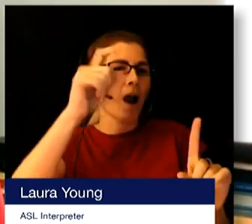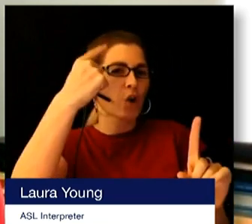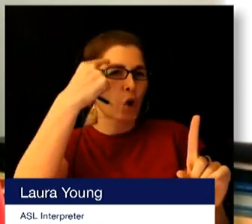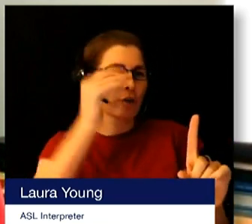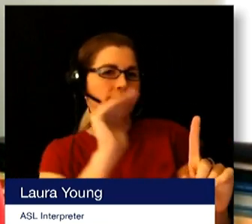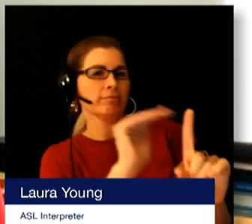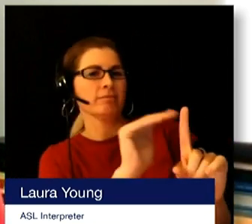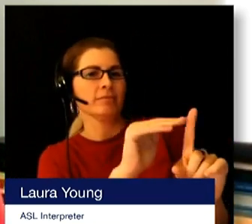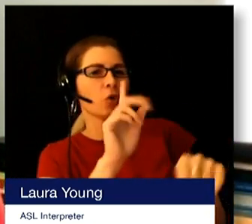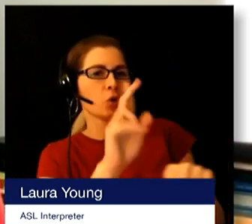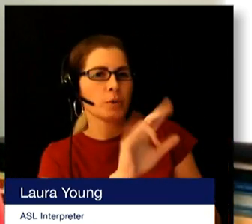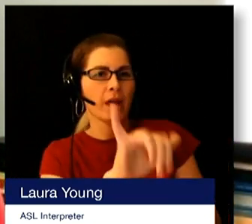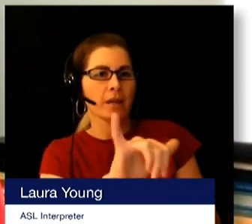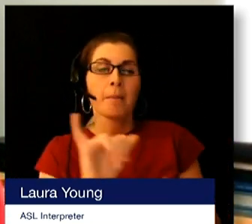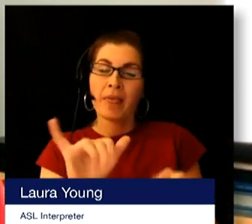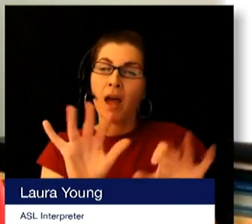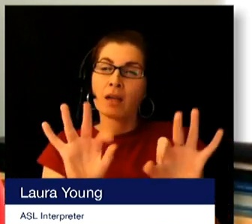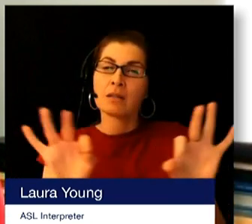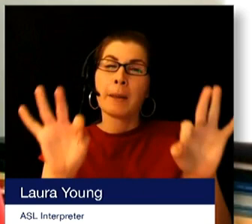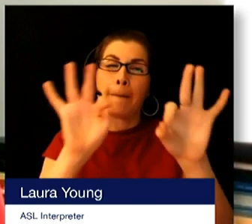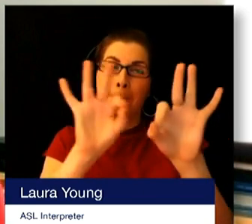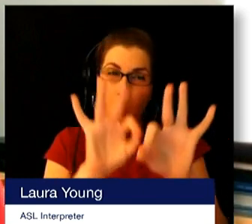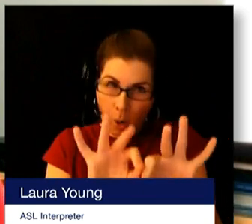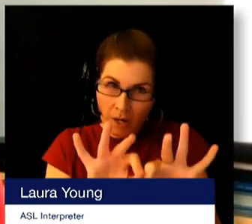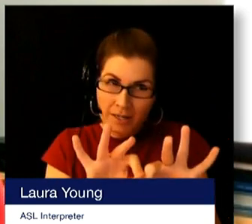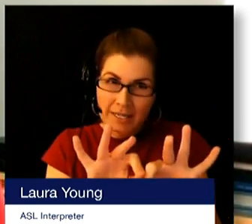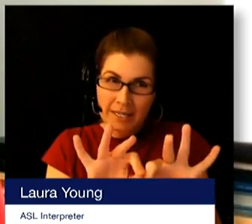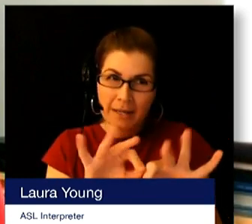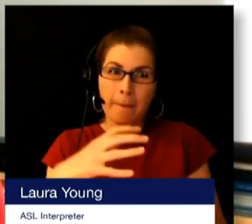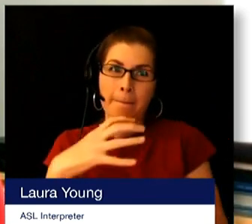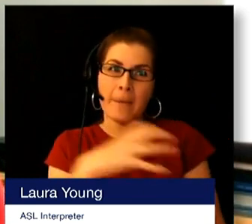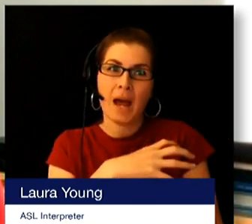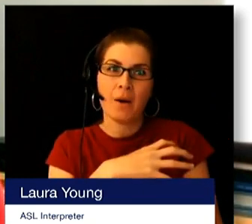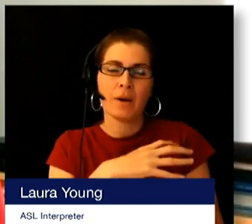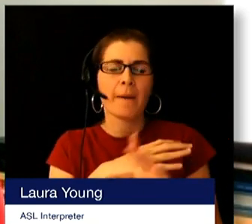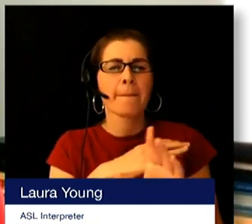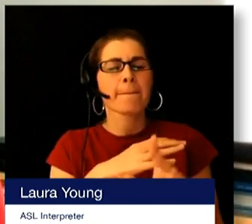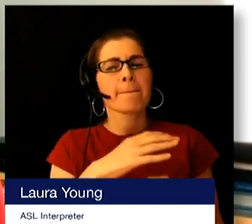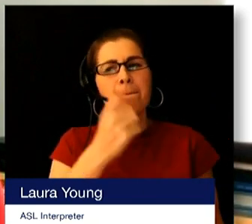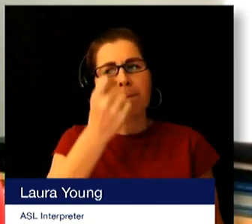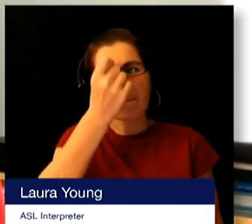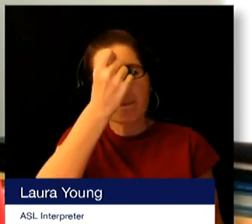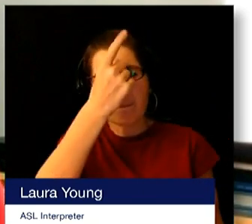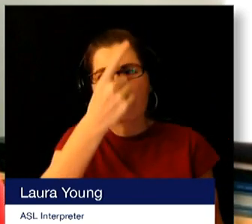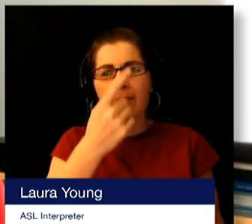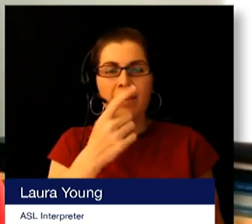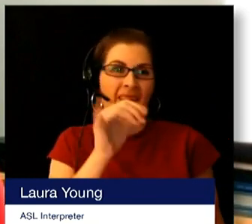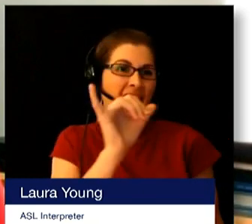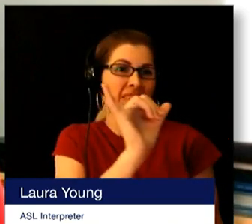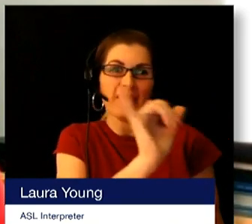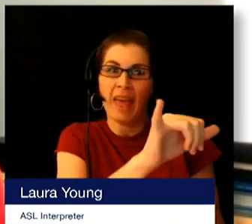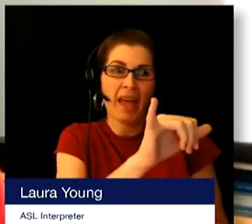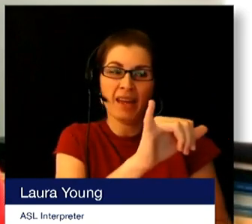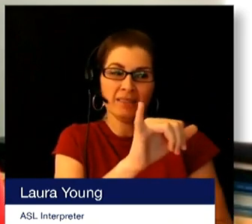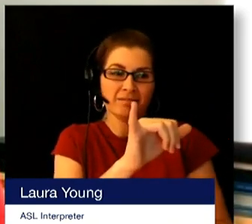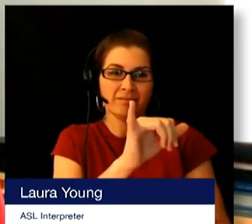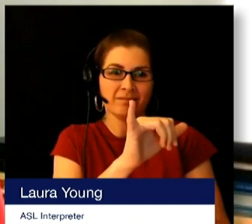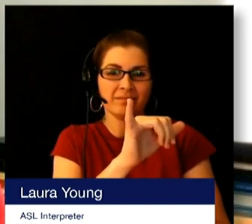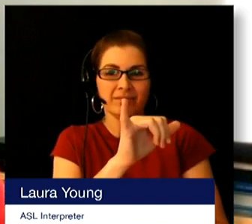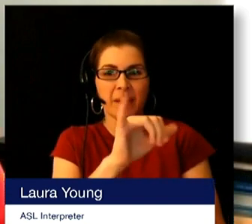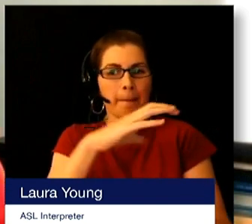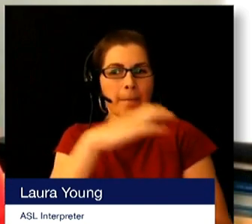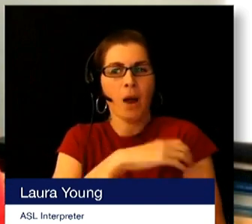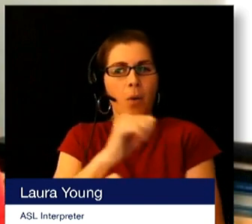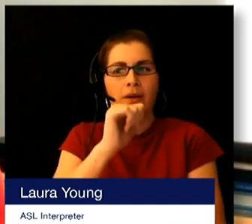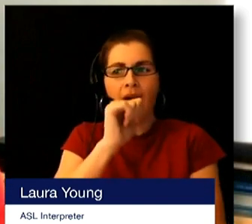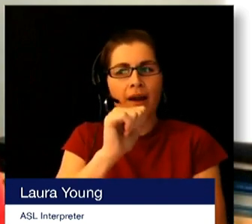very, very, very important power. It's very unfortunate that it's not used enough, nearly enough, because really it's